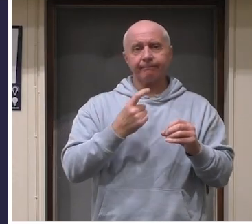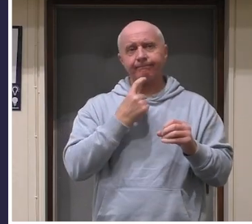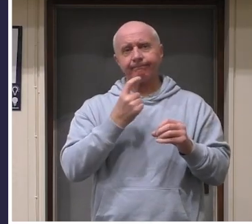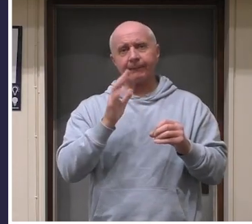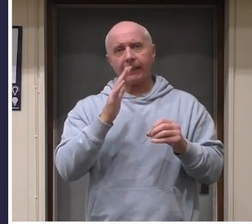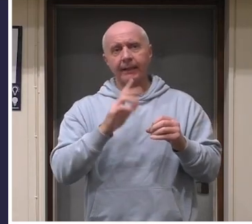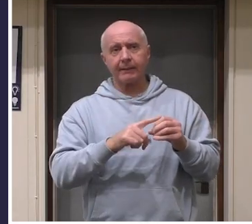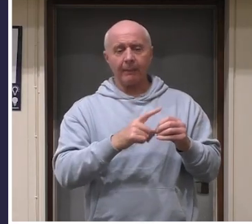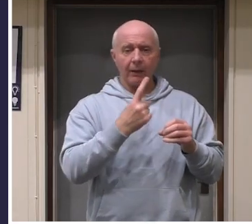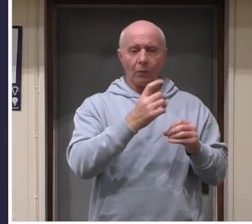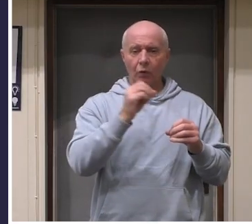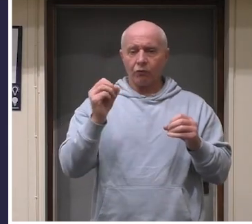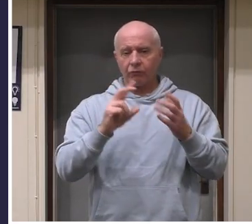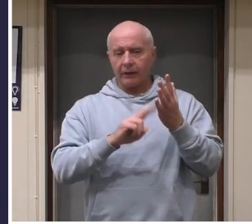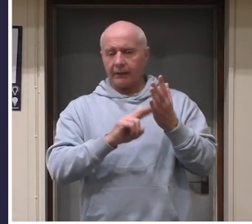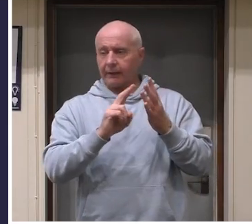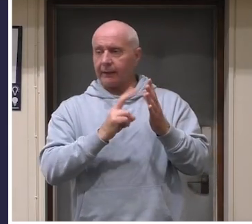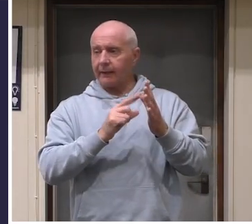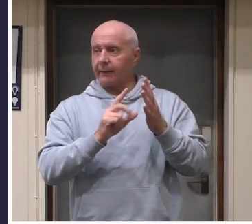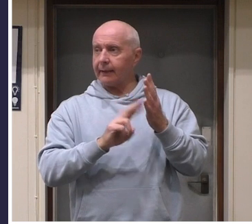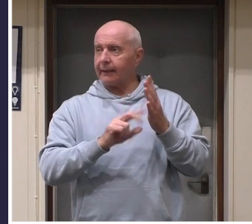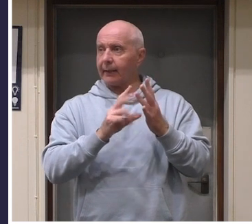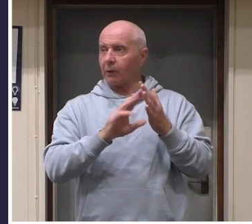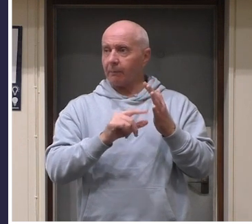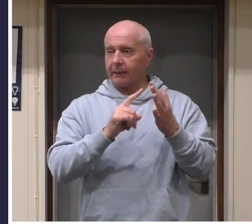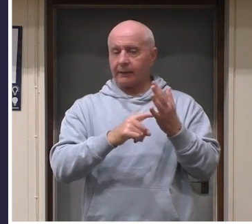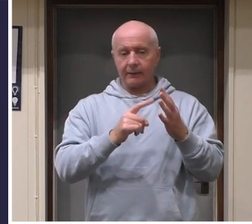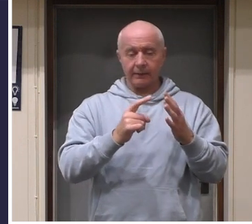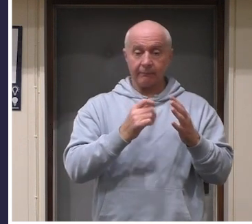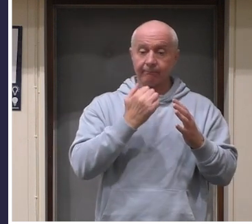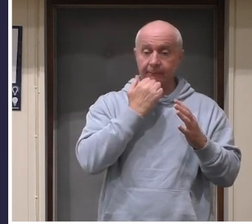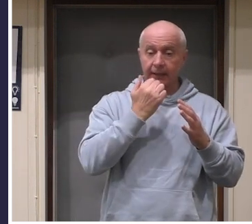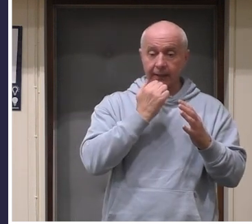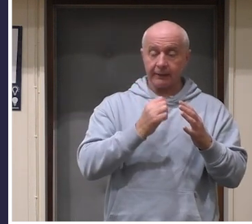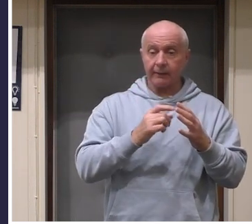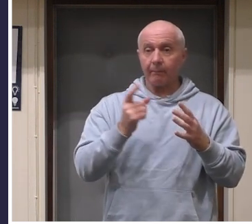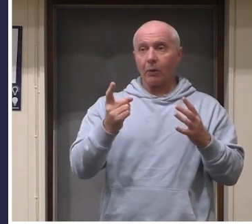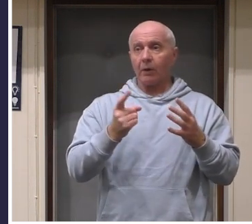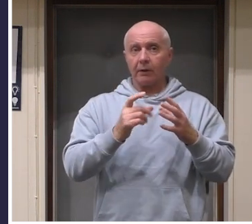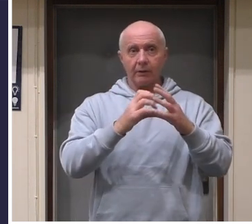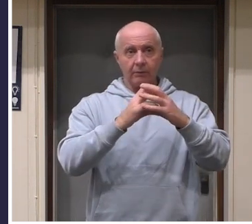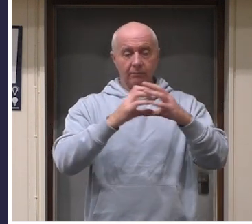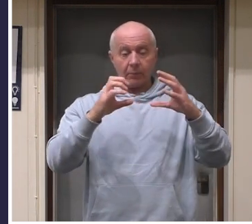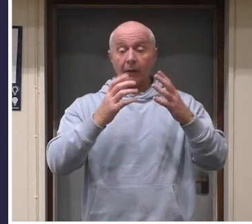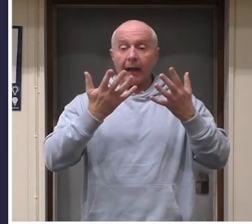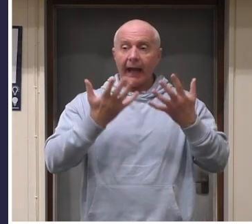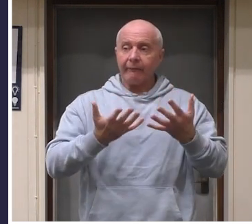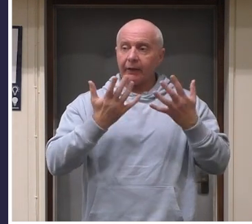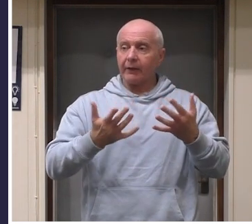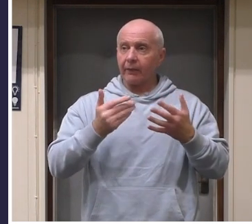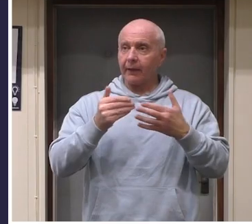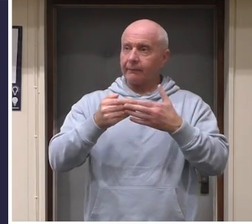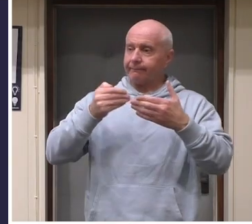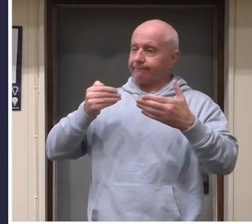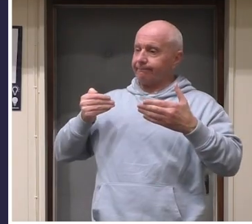100 nanometers in size, still very small, 100 nanometers, but several orders of magnitude heavier than the previous